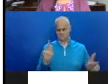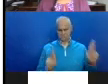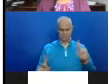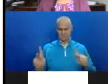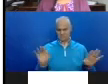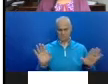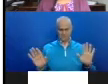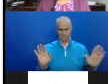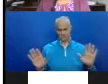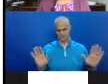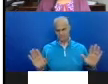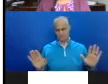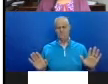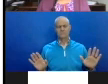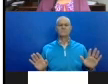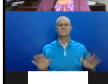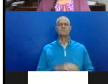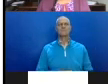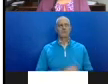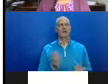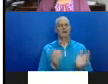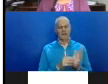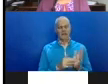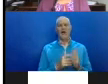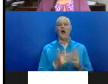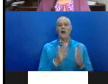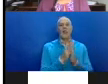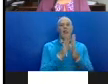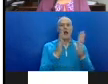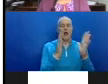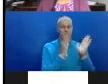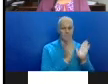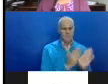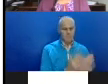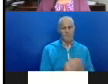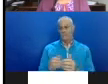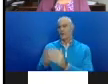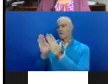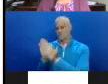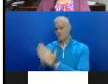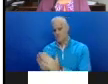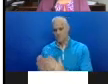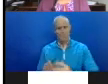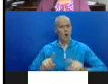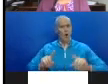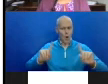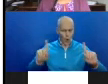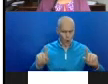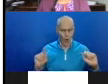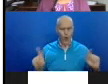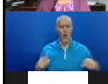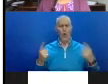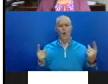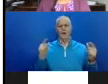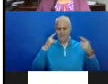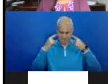actually, so again, there's lots of preparation then in the second phase. And this is only for people who would be participating